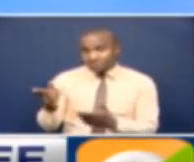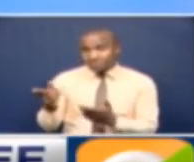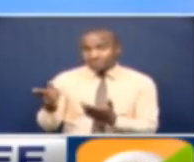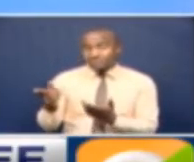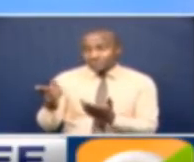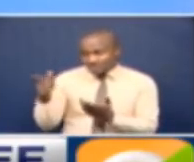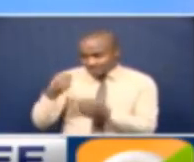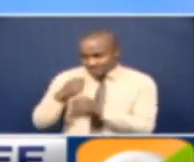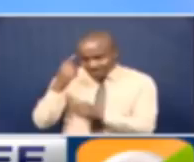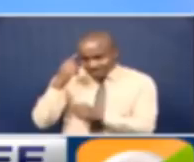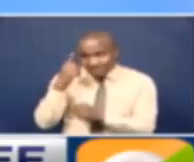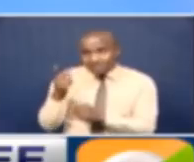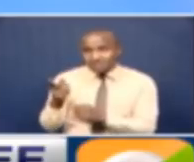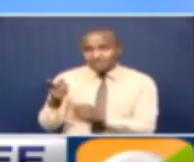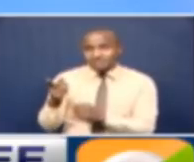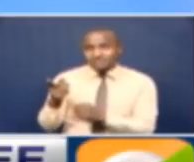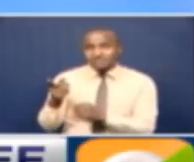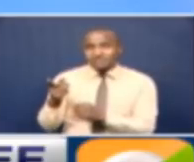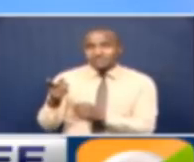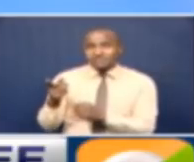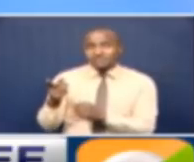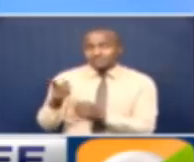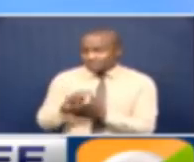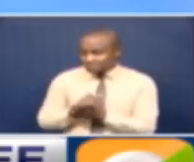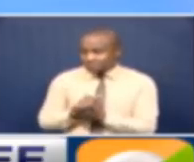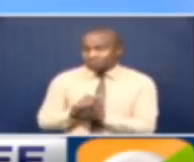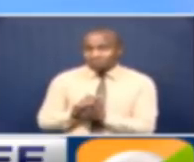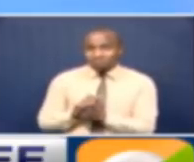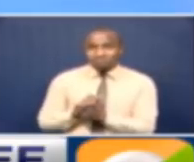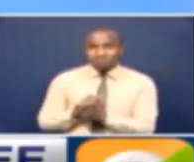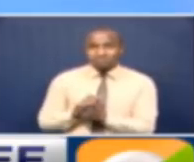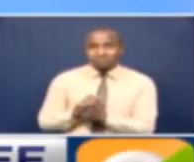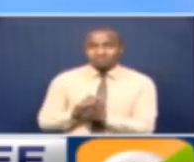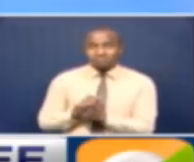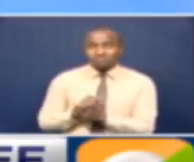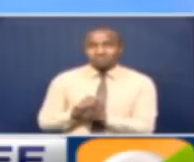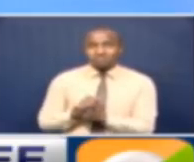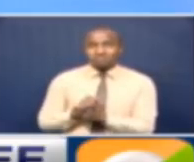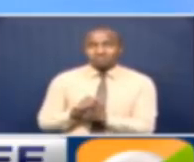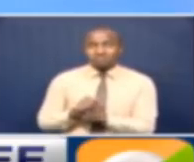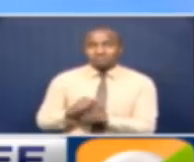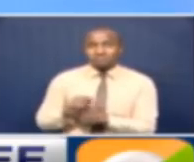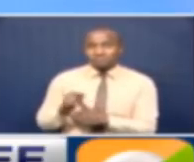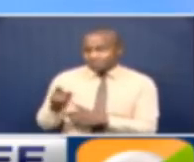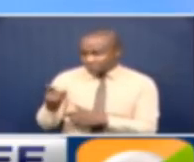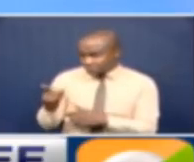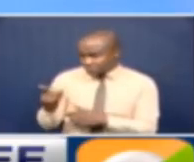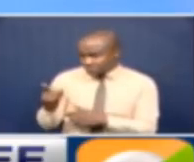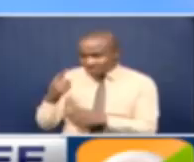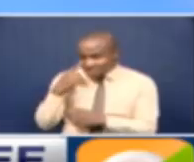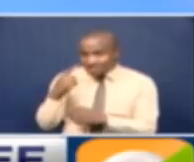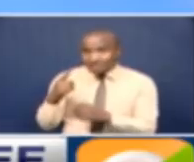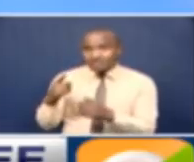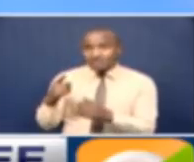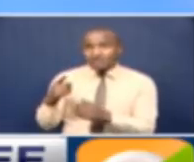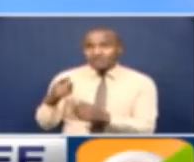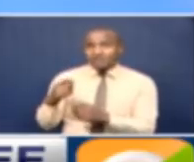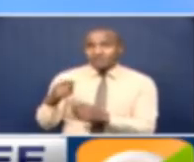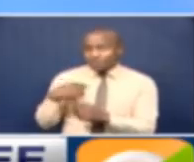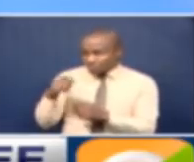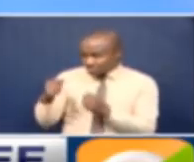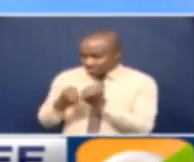Come on, man. Yes, it is. Secession was just an attention-seeking gimmick. No way. Would you be for secession? Absolutely. I am for